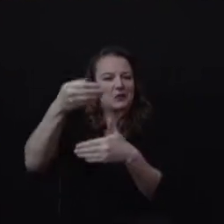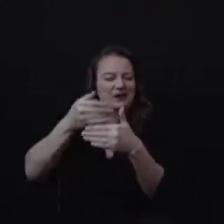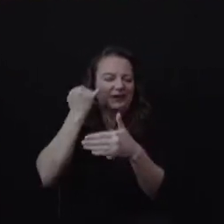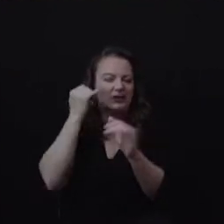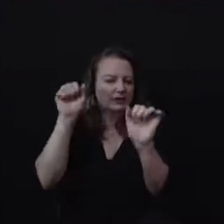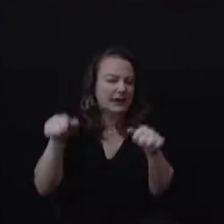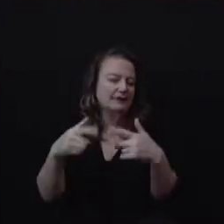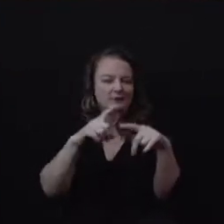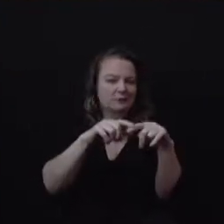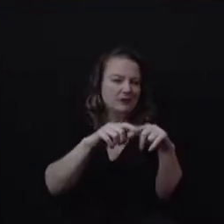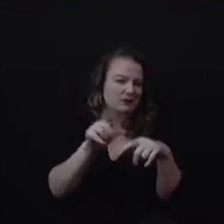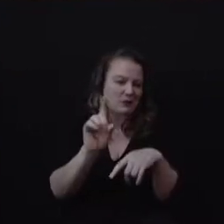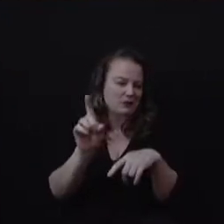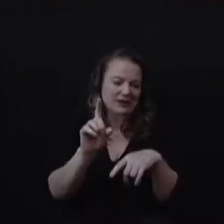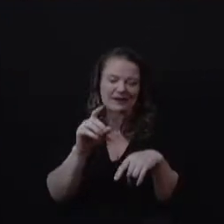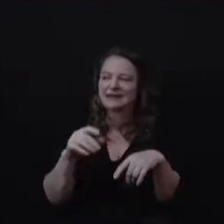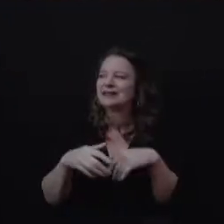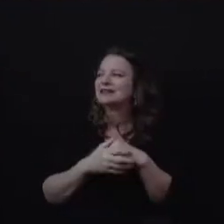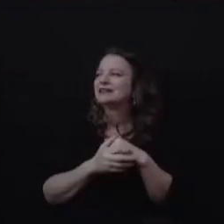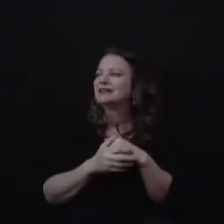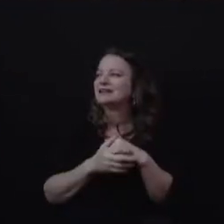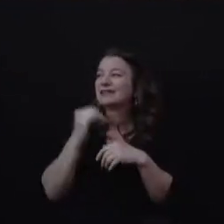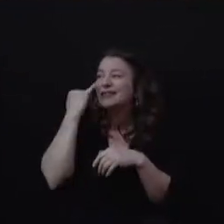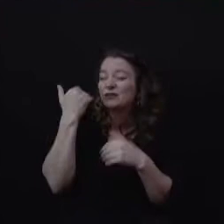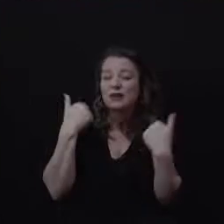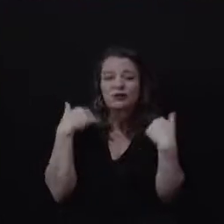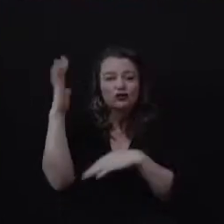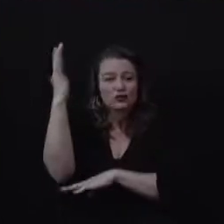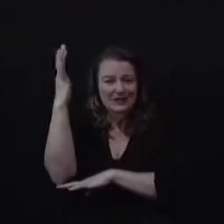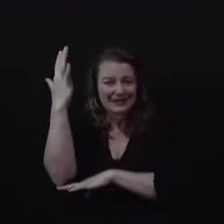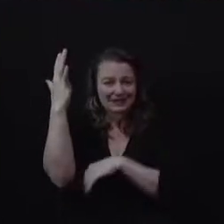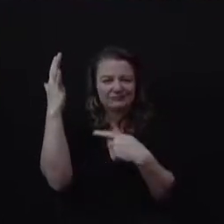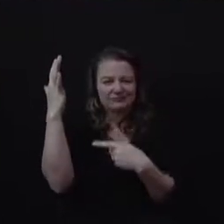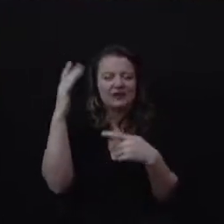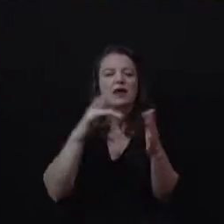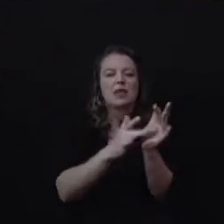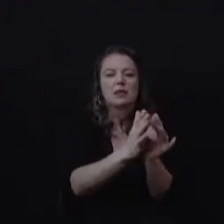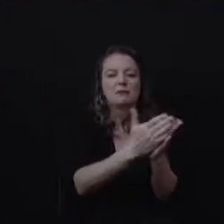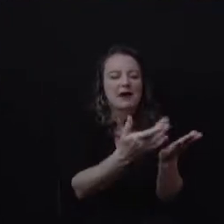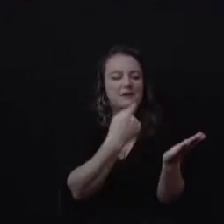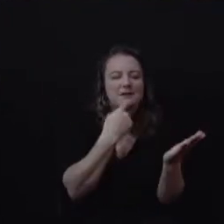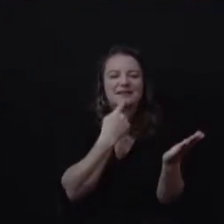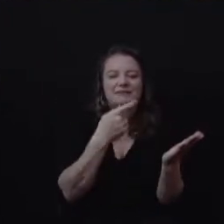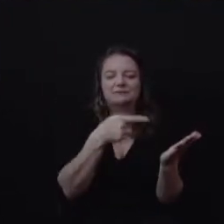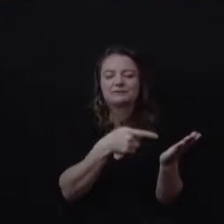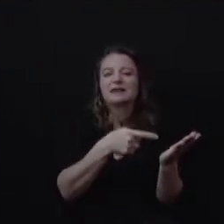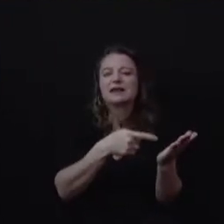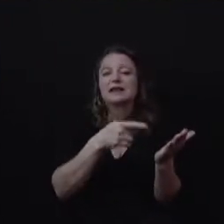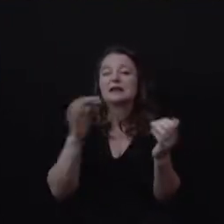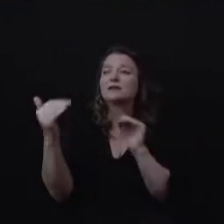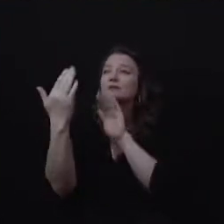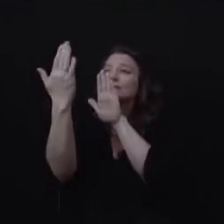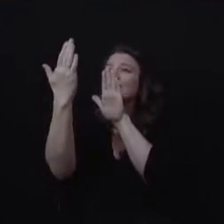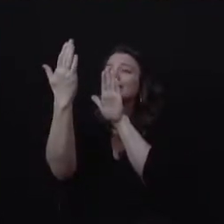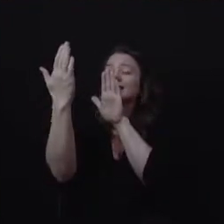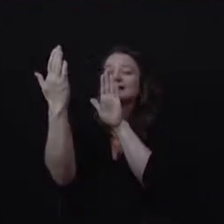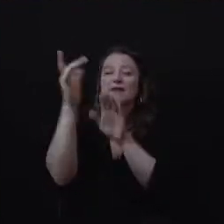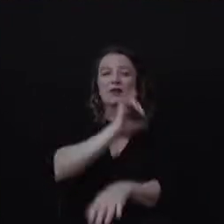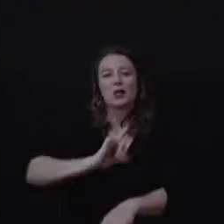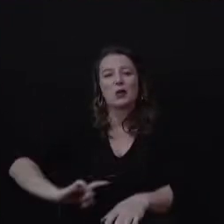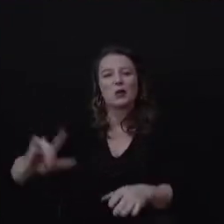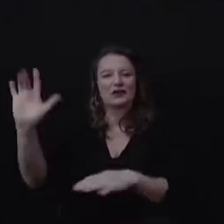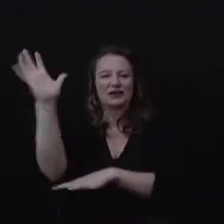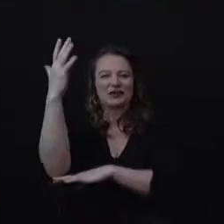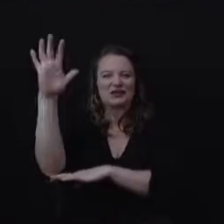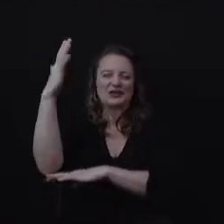on where you are in the country, if you have trees. The Bible says that in the presence of the Lord, the trees clap their